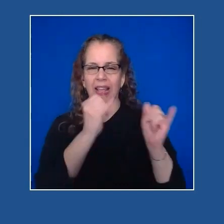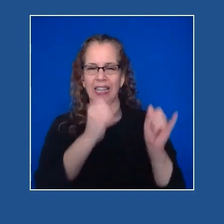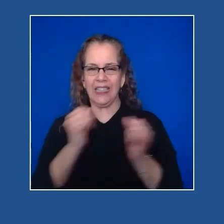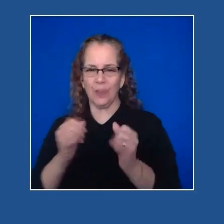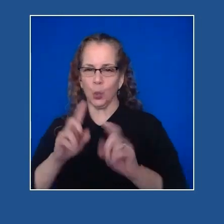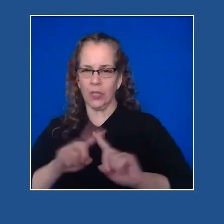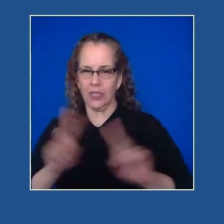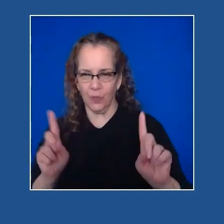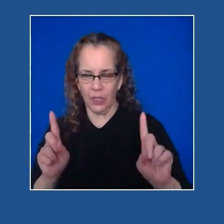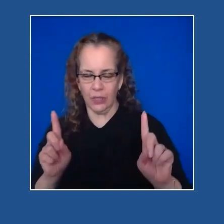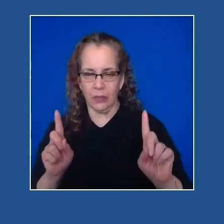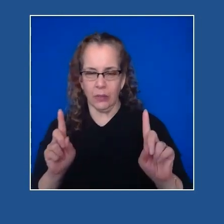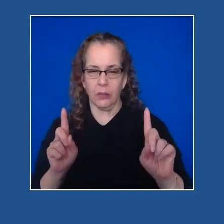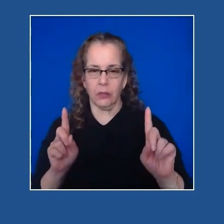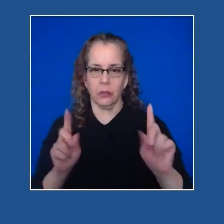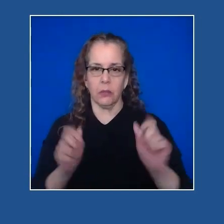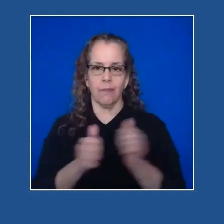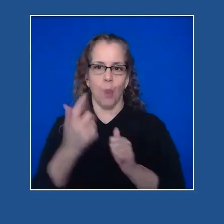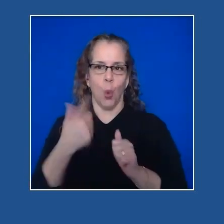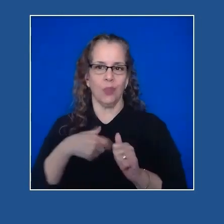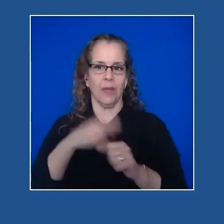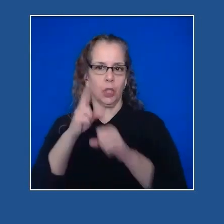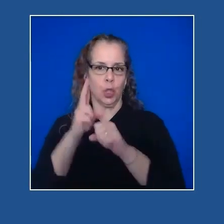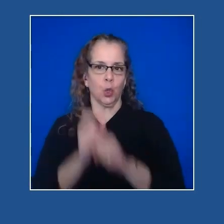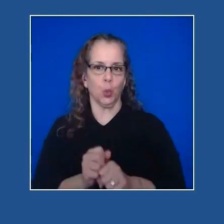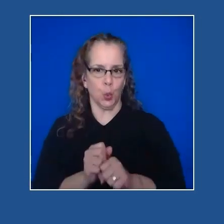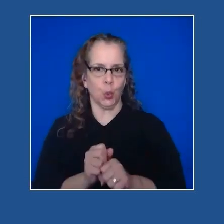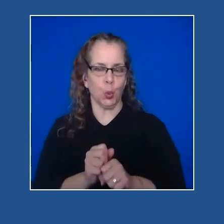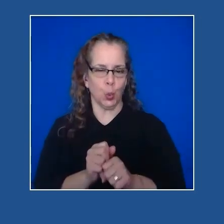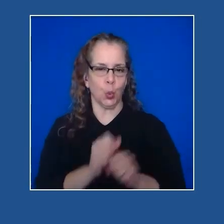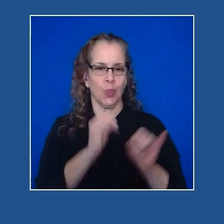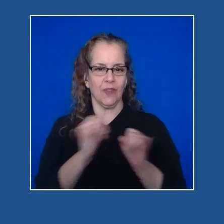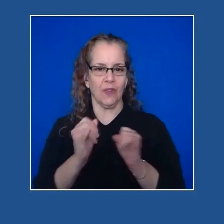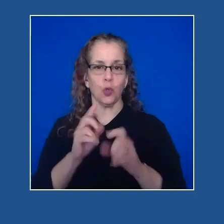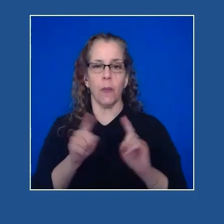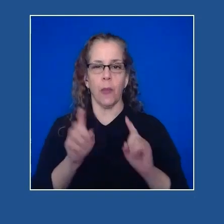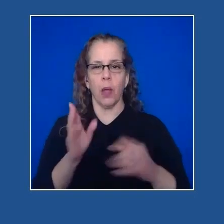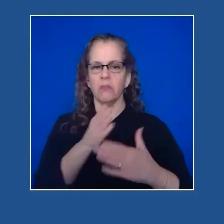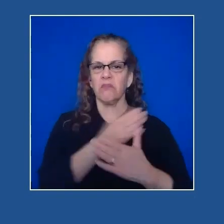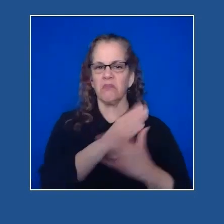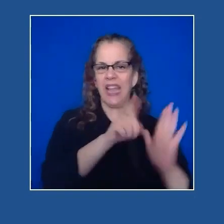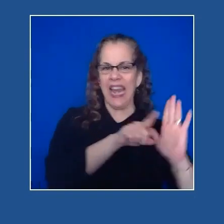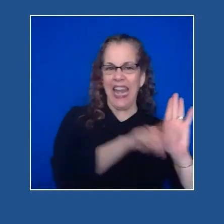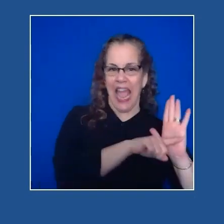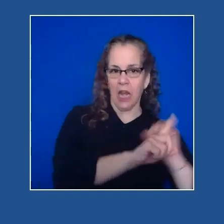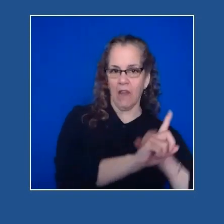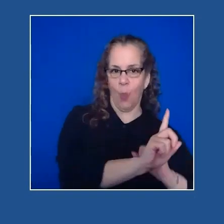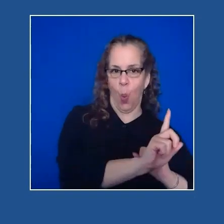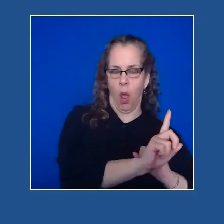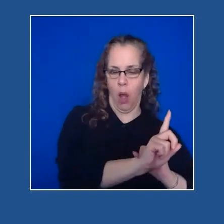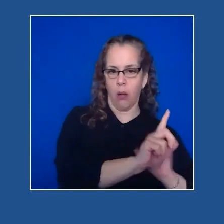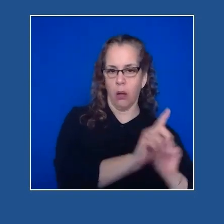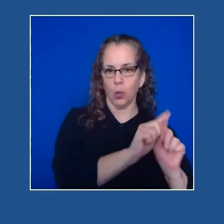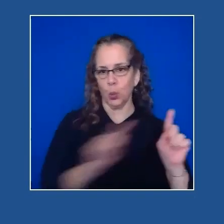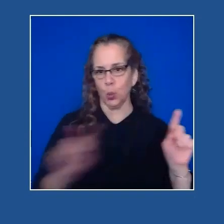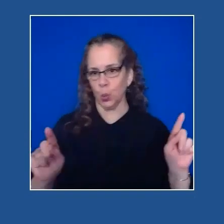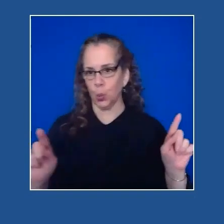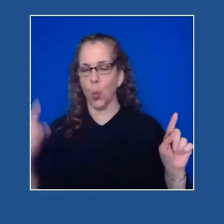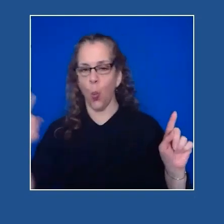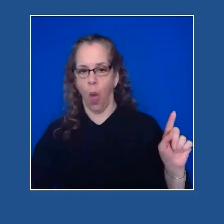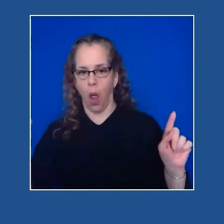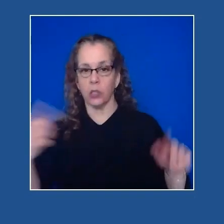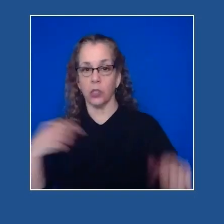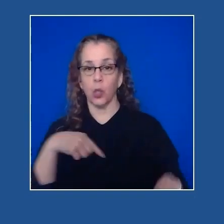of us might be used to, but they still range from -1 to 1. So let's take this negative